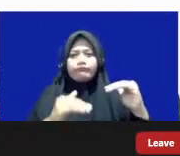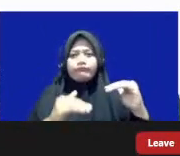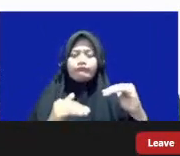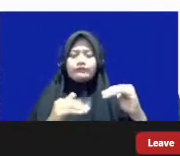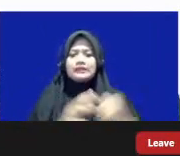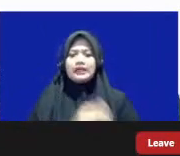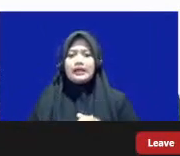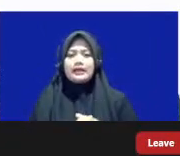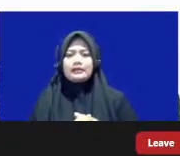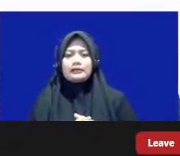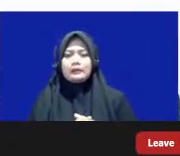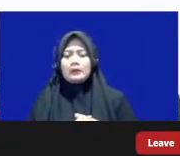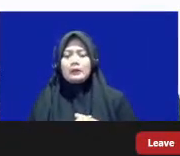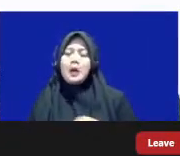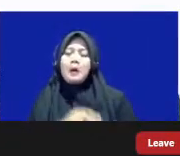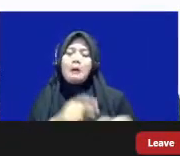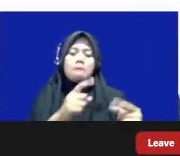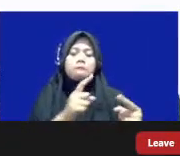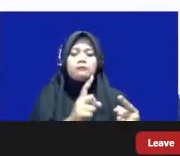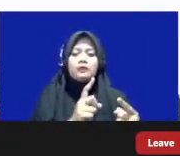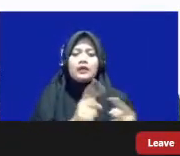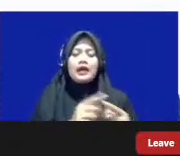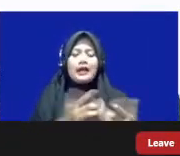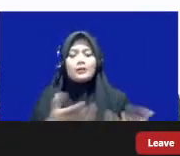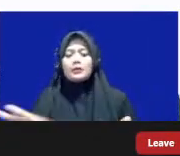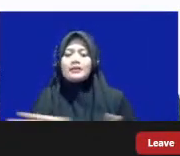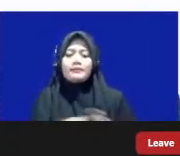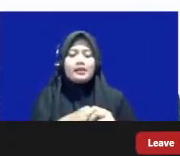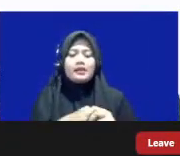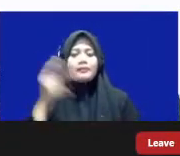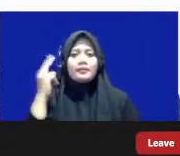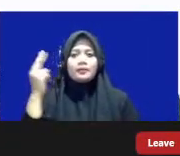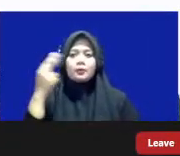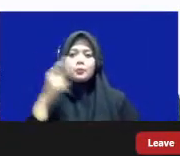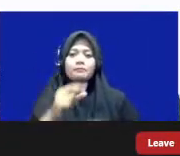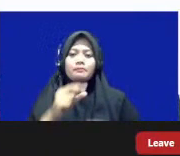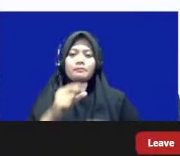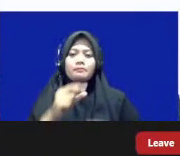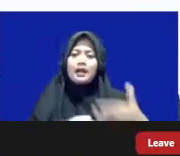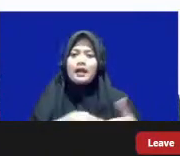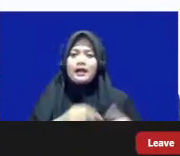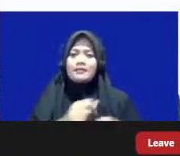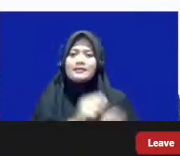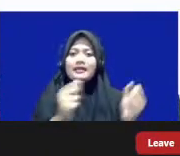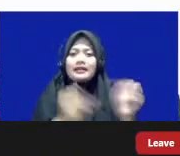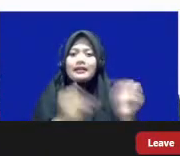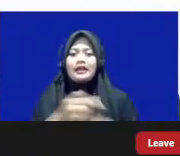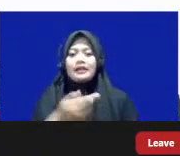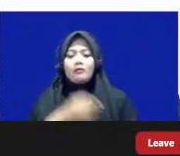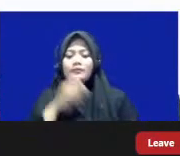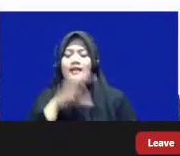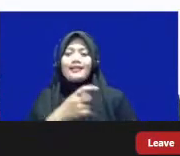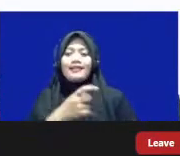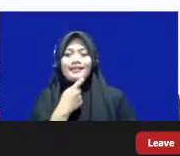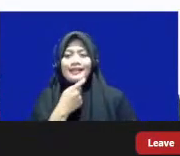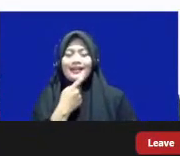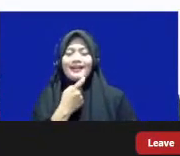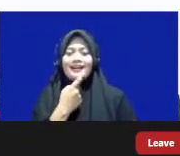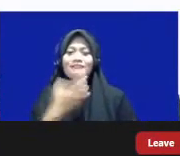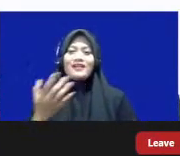disaster risk reduction was, actually, I will be talking about the responder side.